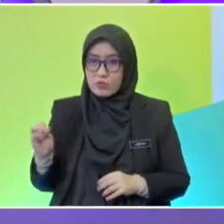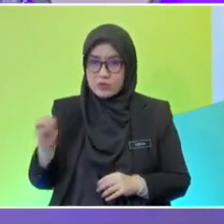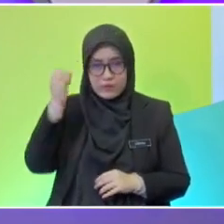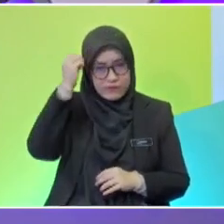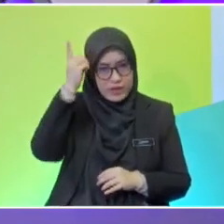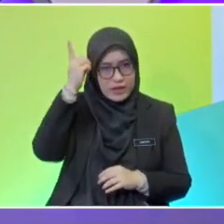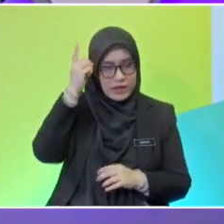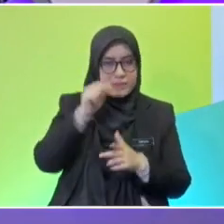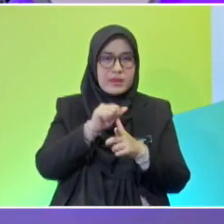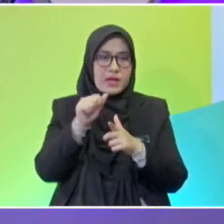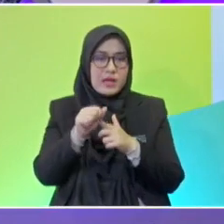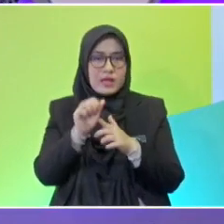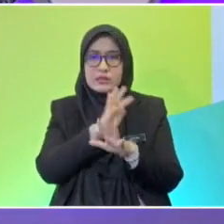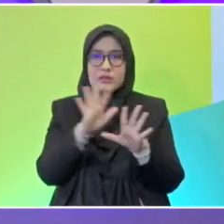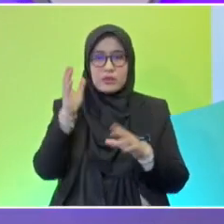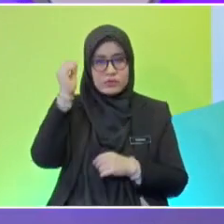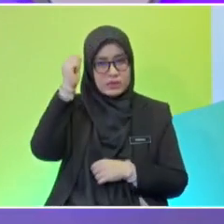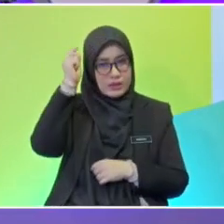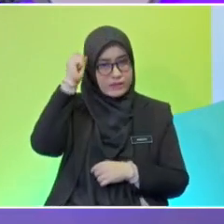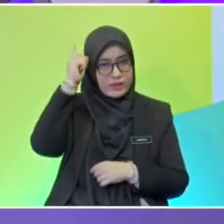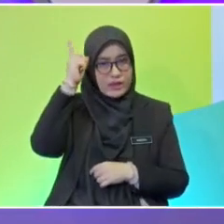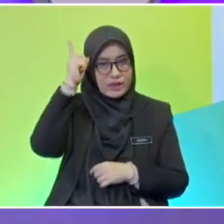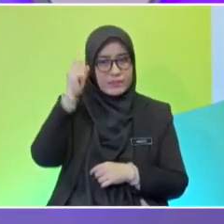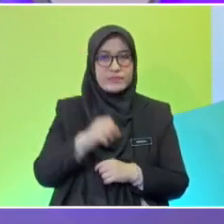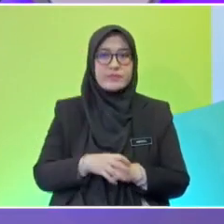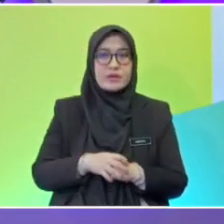friends. I'm observing whether they are able to